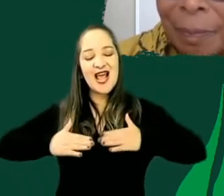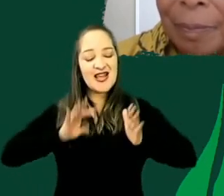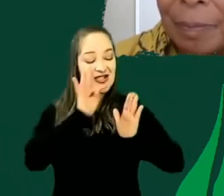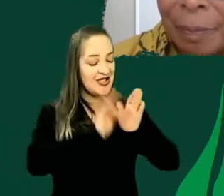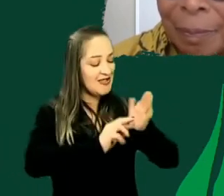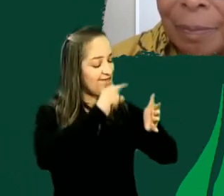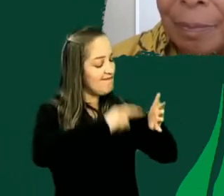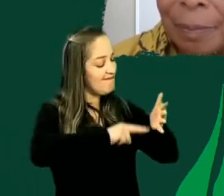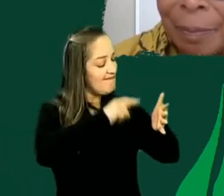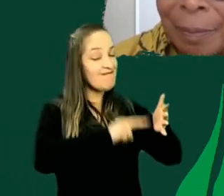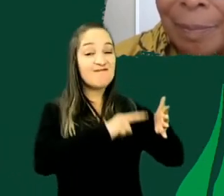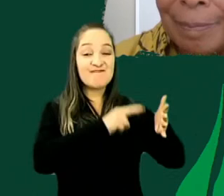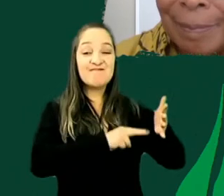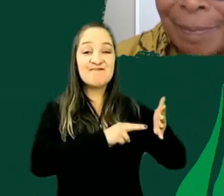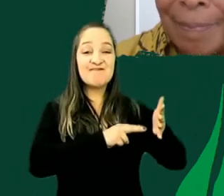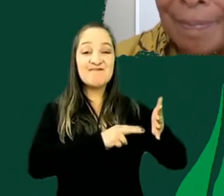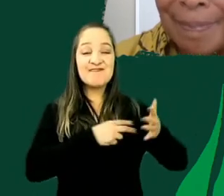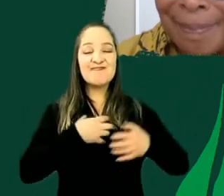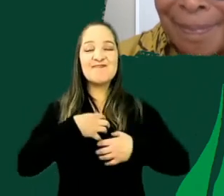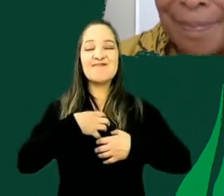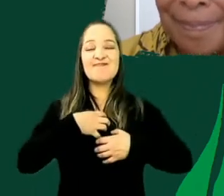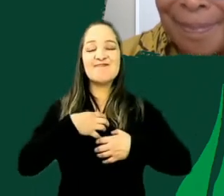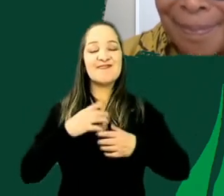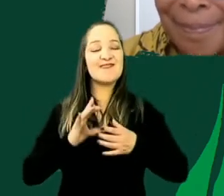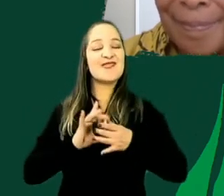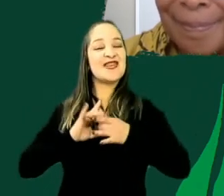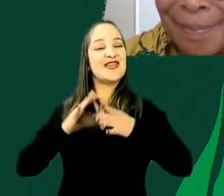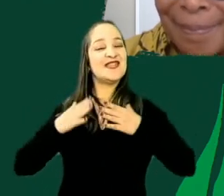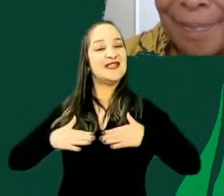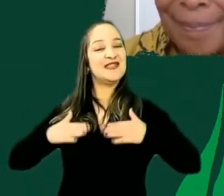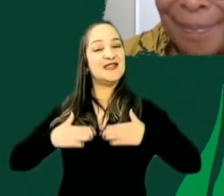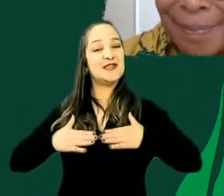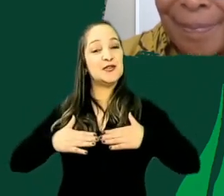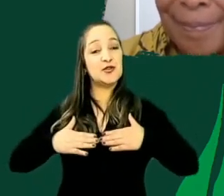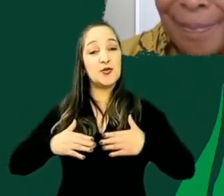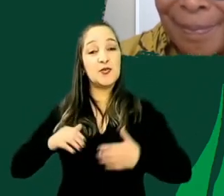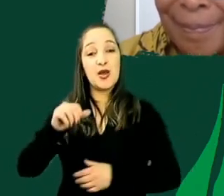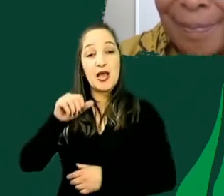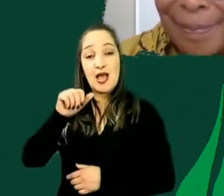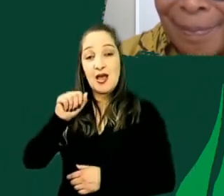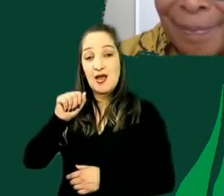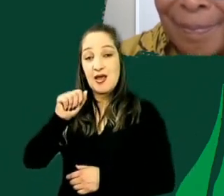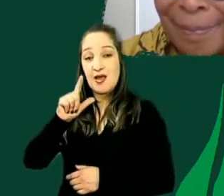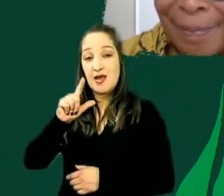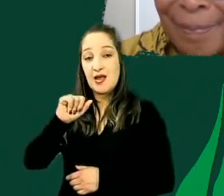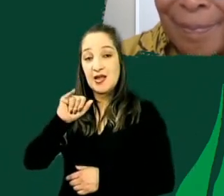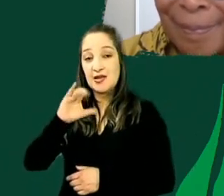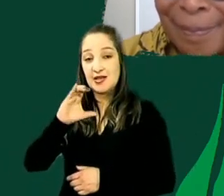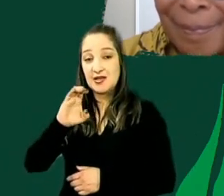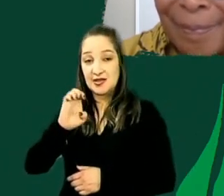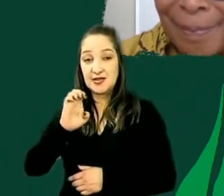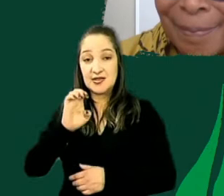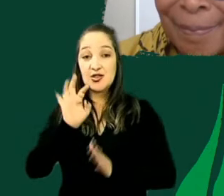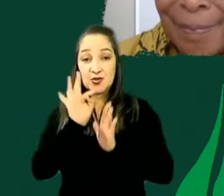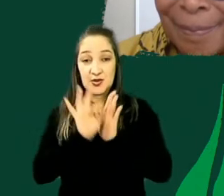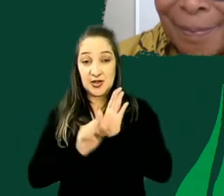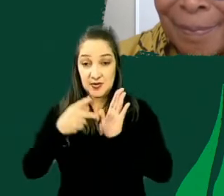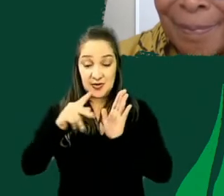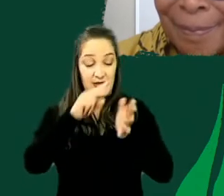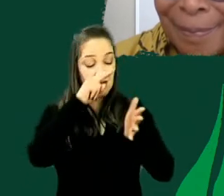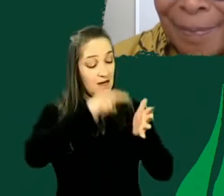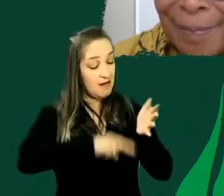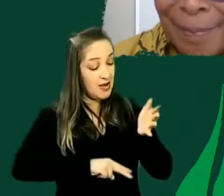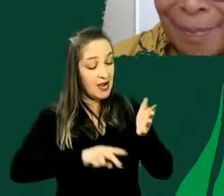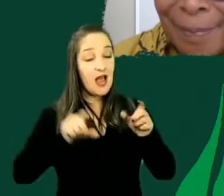So, for example, reading Alice's writing, when she says the phrase that